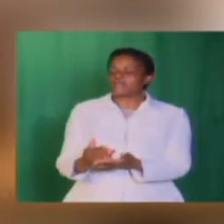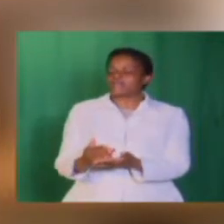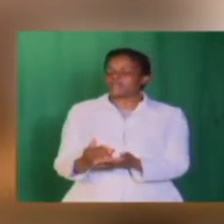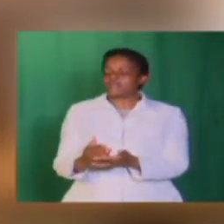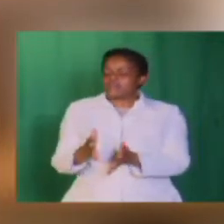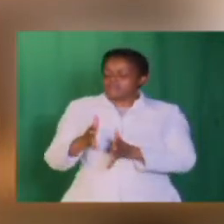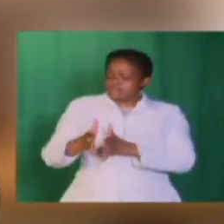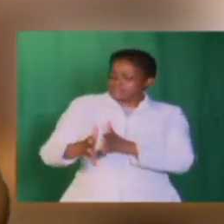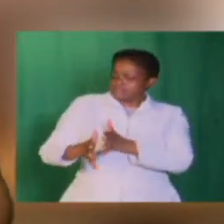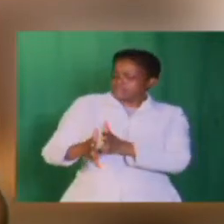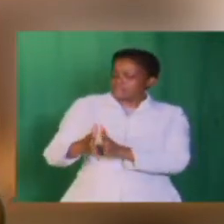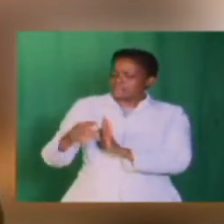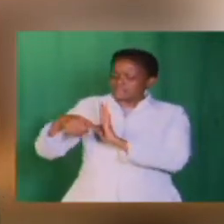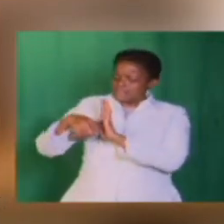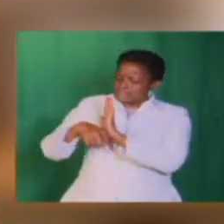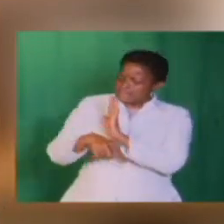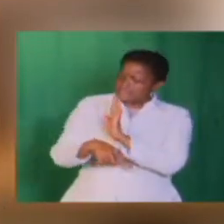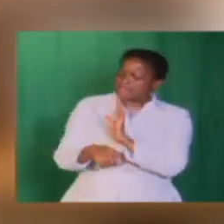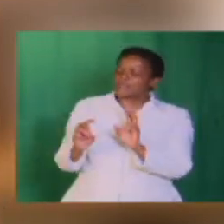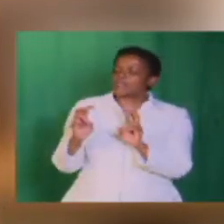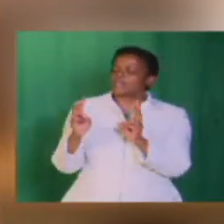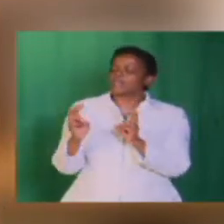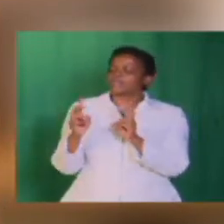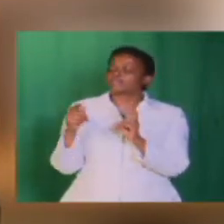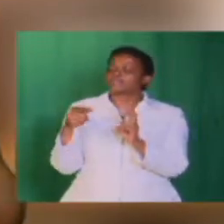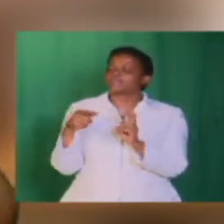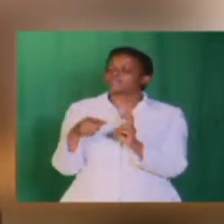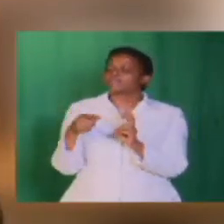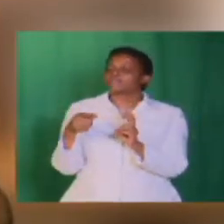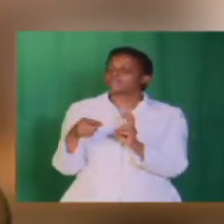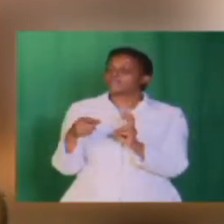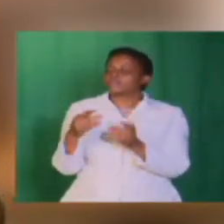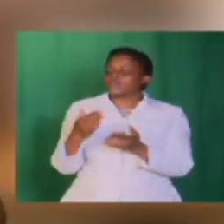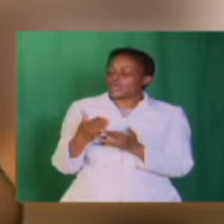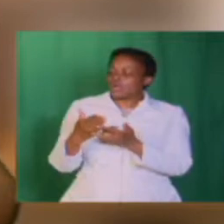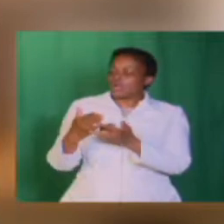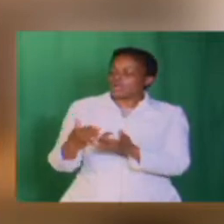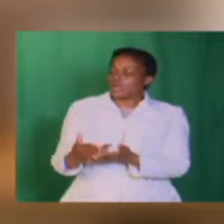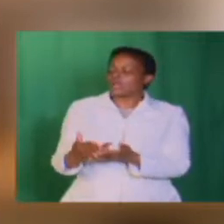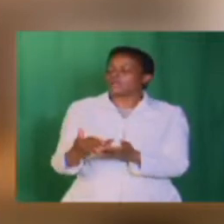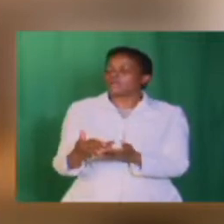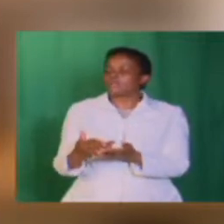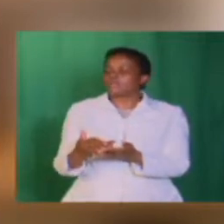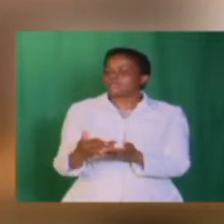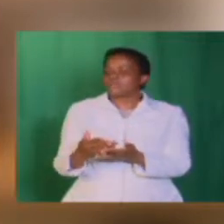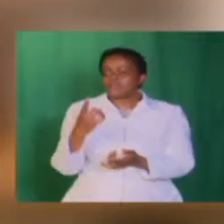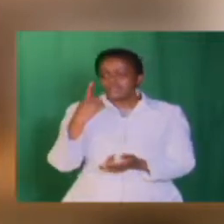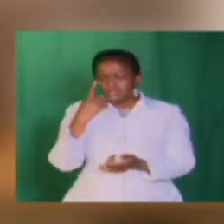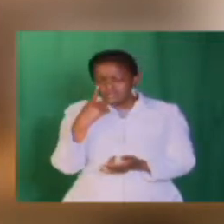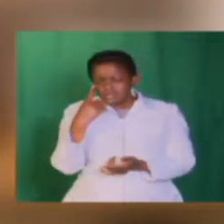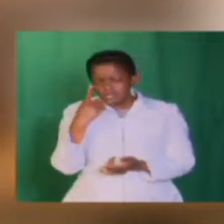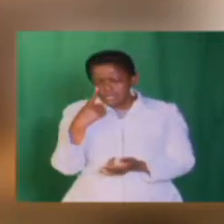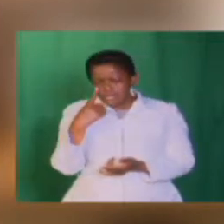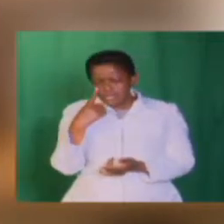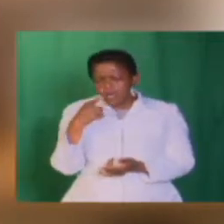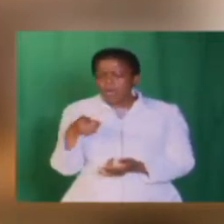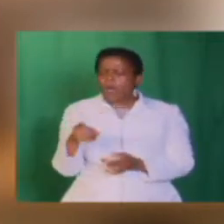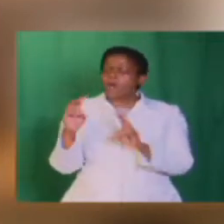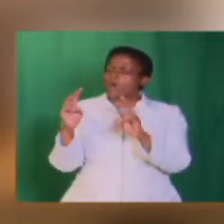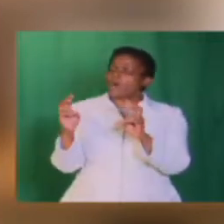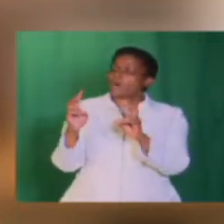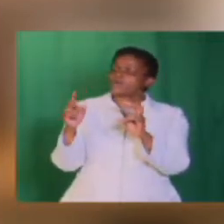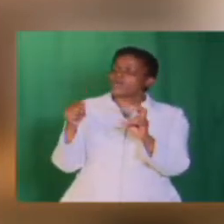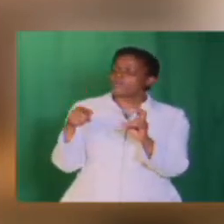express your idea on the certain topic that you have been given will help you. Because you will discover that you may have looked at the topic